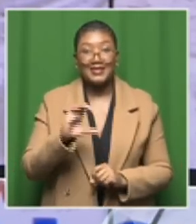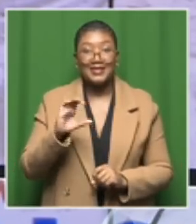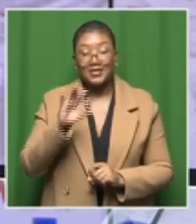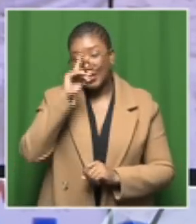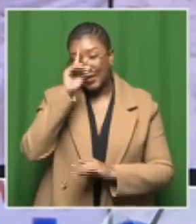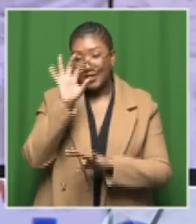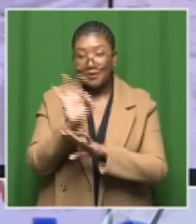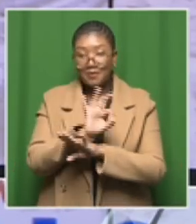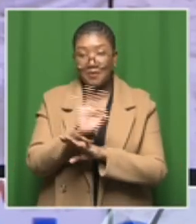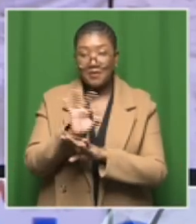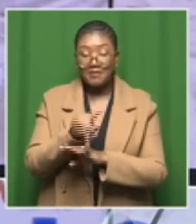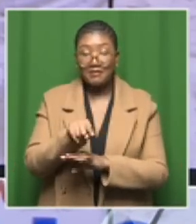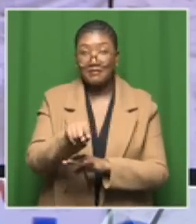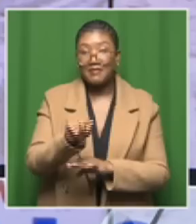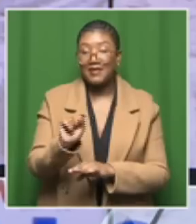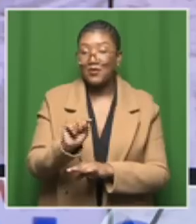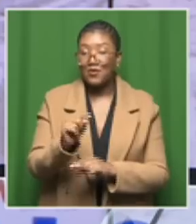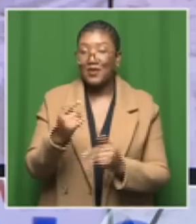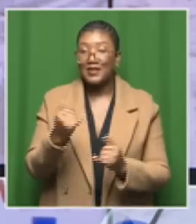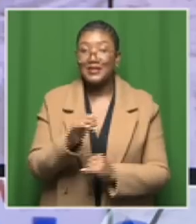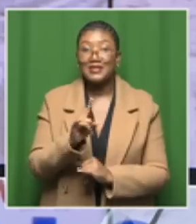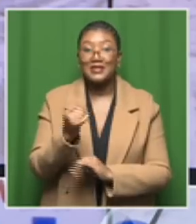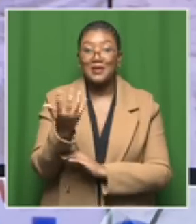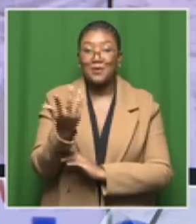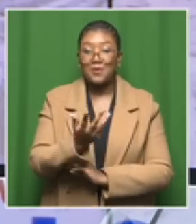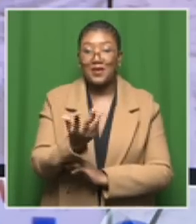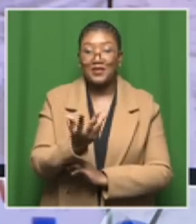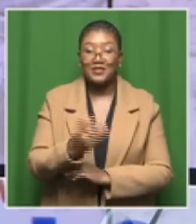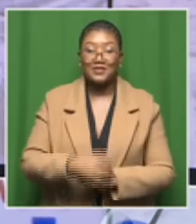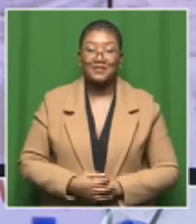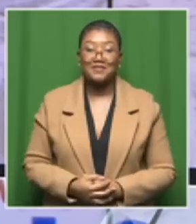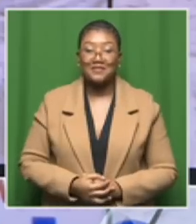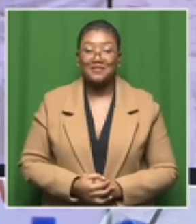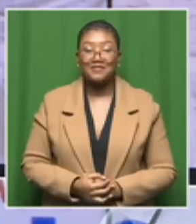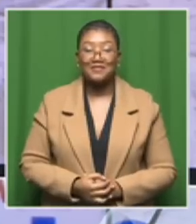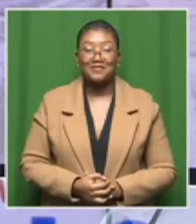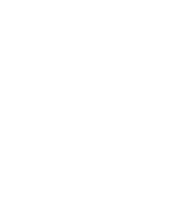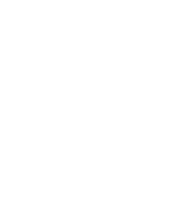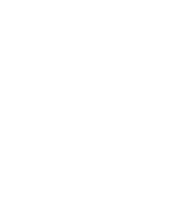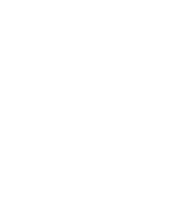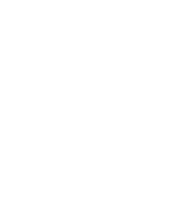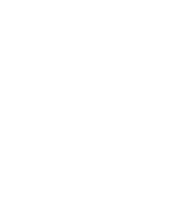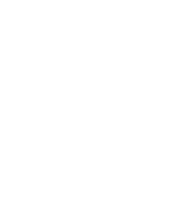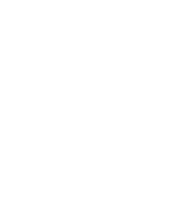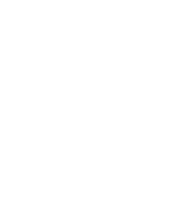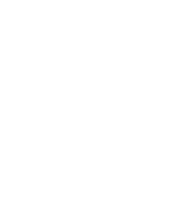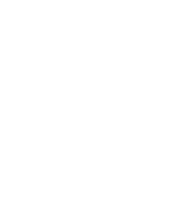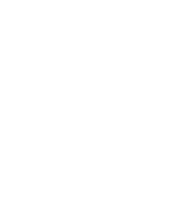3.0, and that will be live here on SABC News.